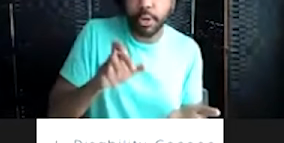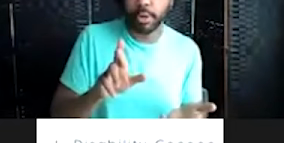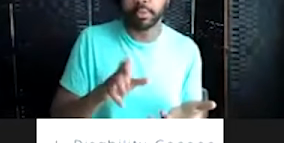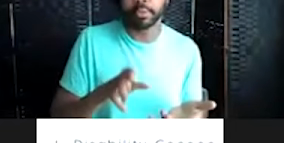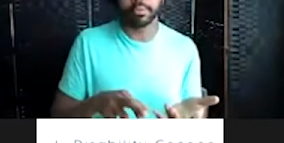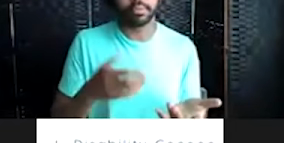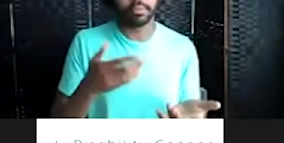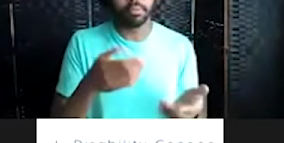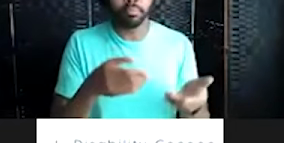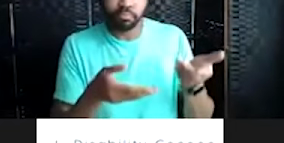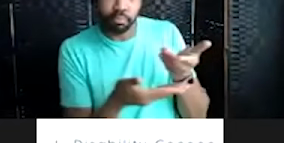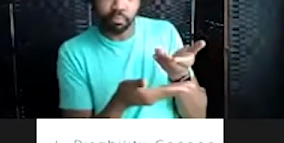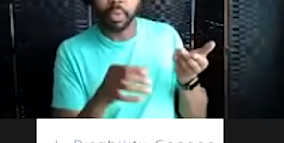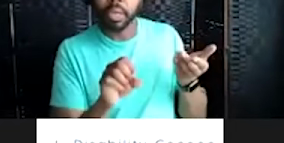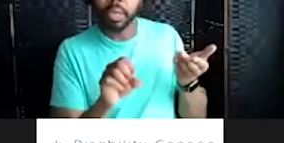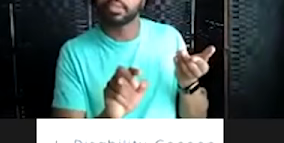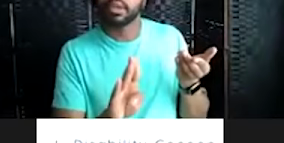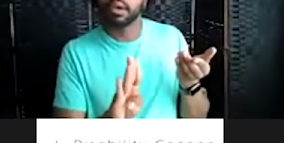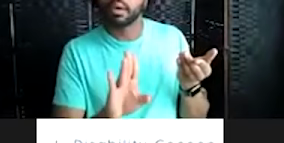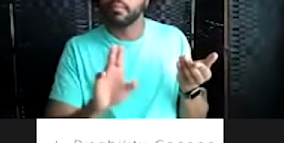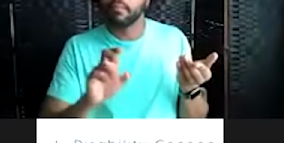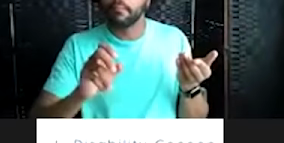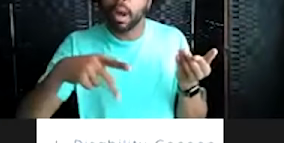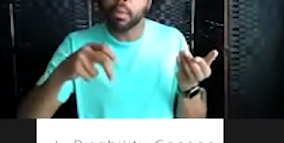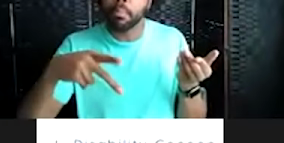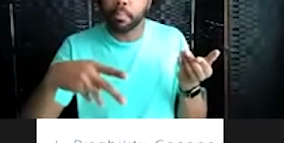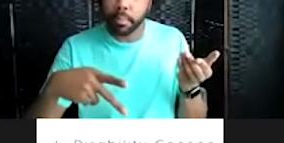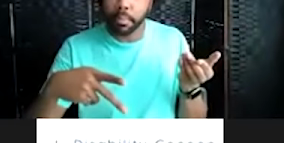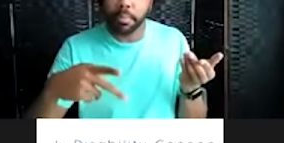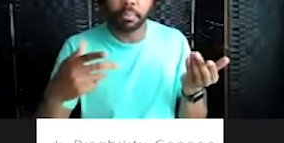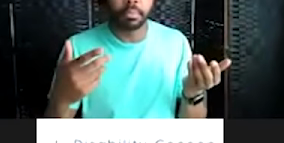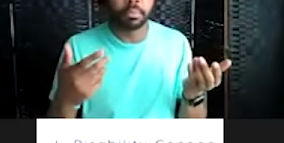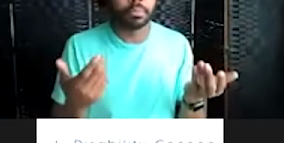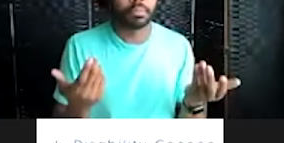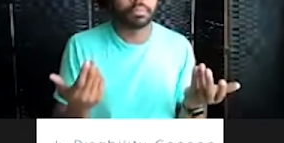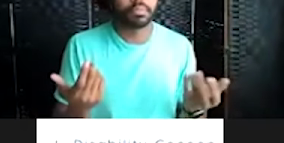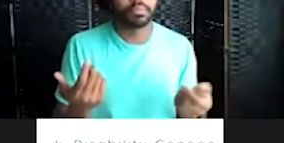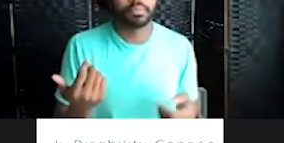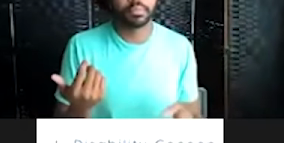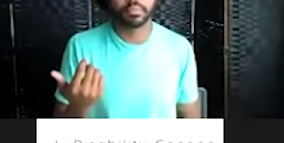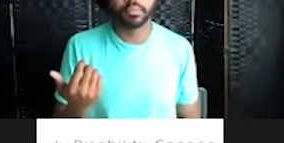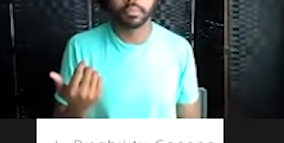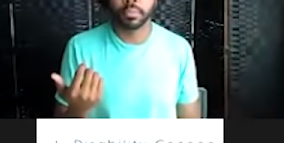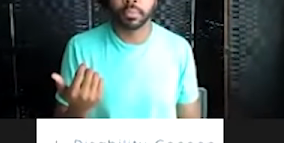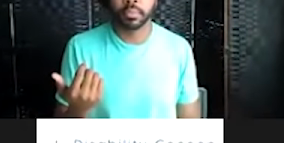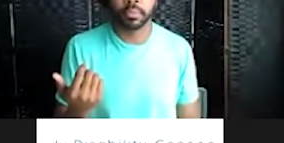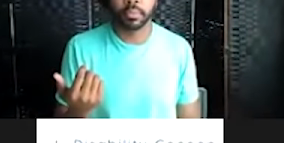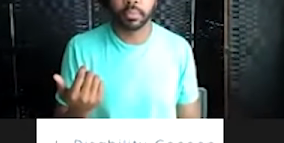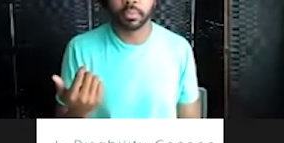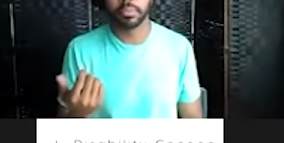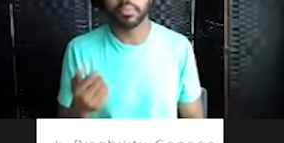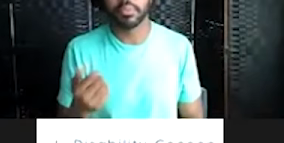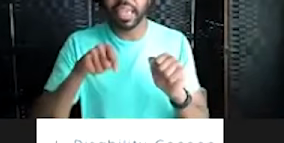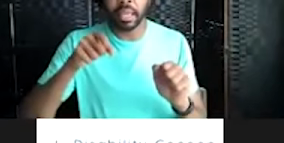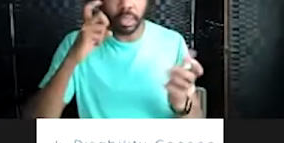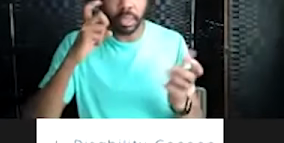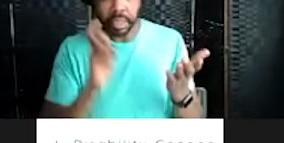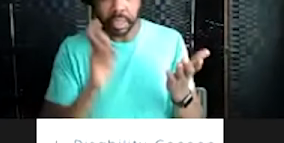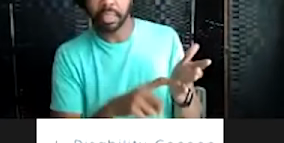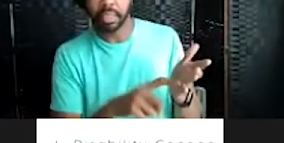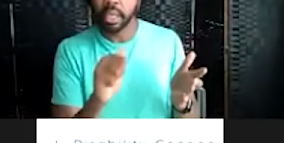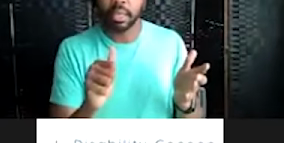underneath your toilet, and then if it senses any water or moisture, it will send a